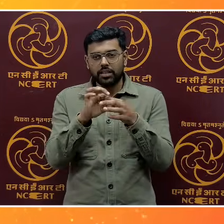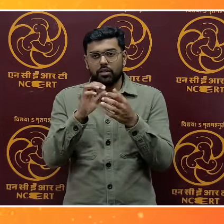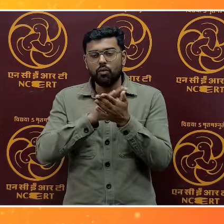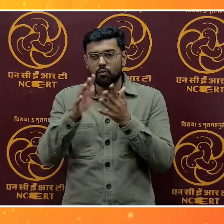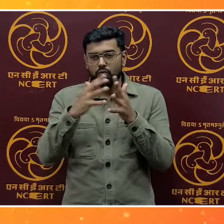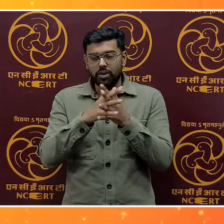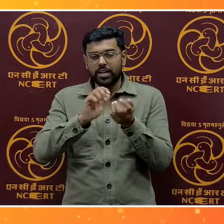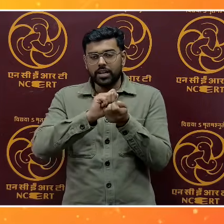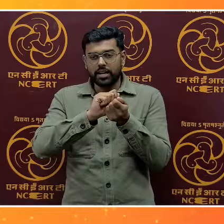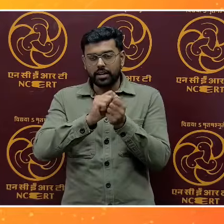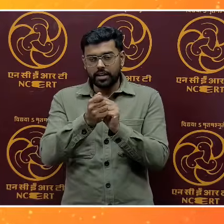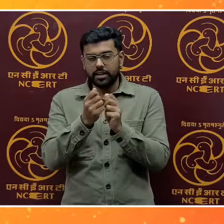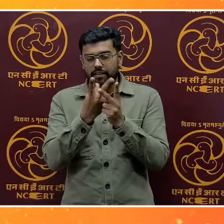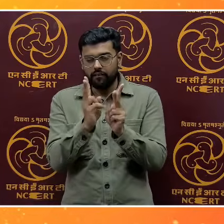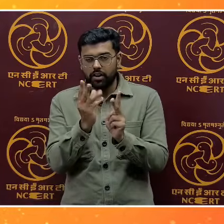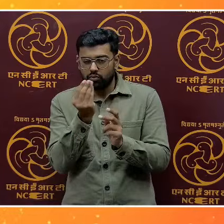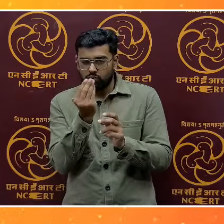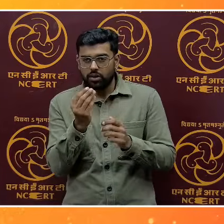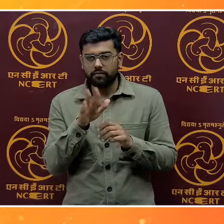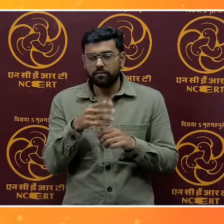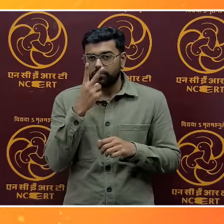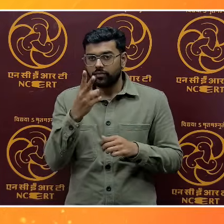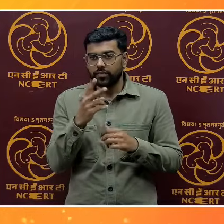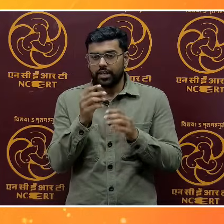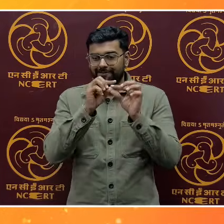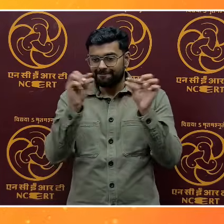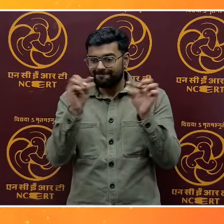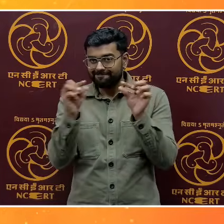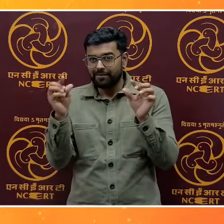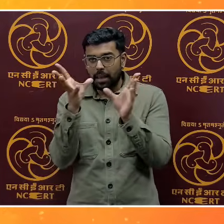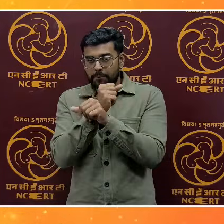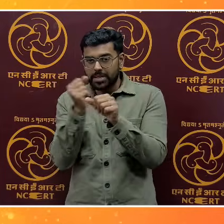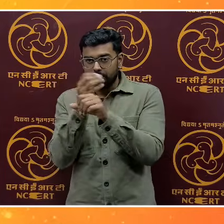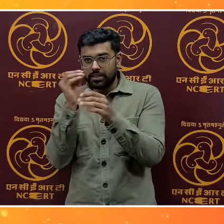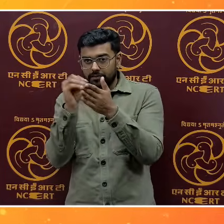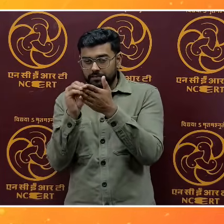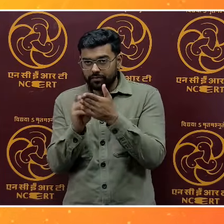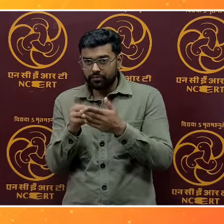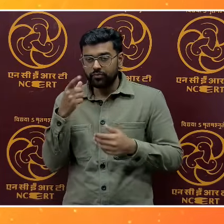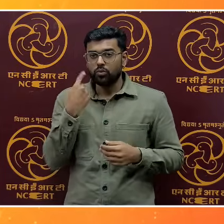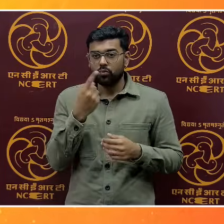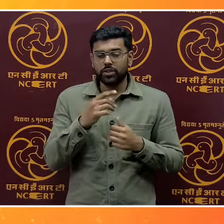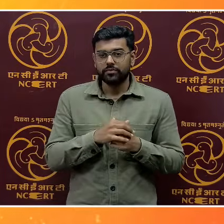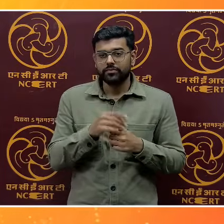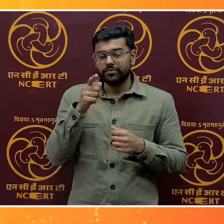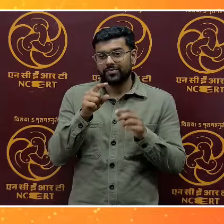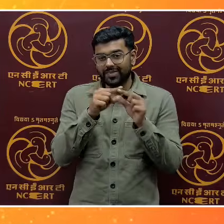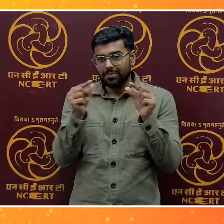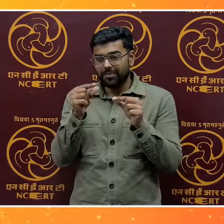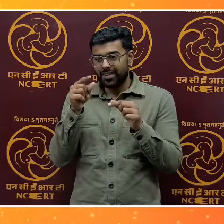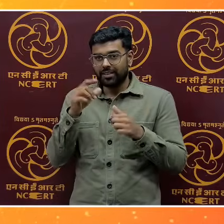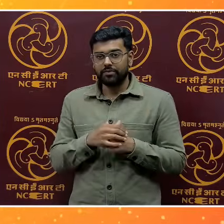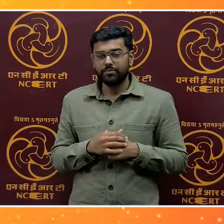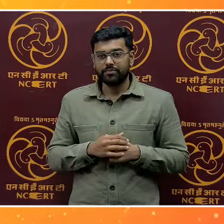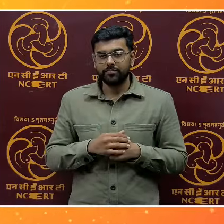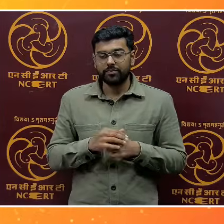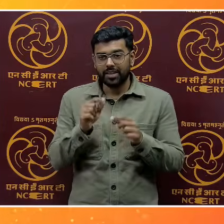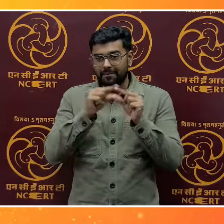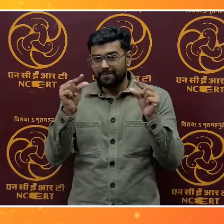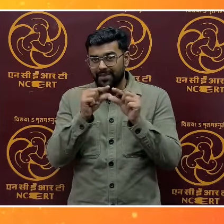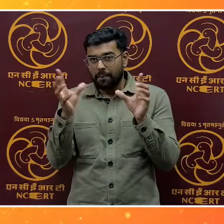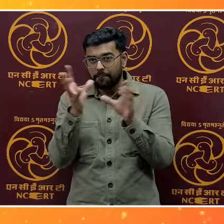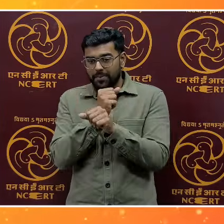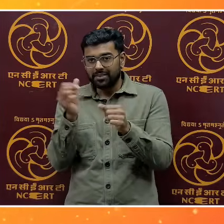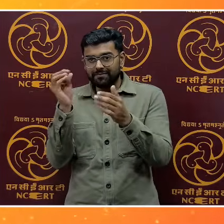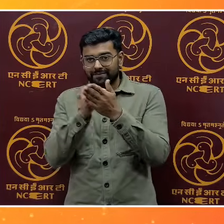Complete the solution by filling up the blanks. Find the volume of a sphere whose surface area is 154